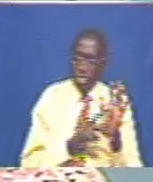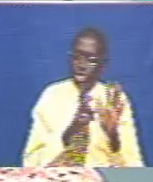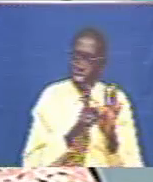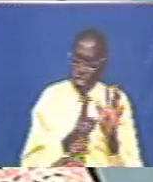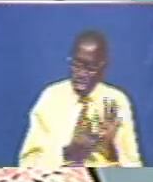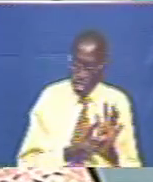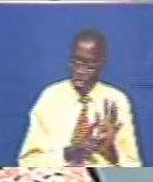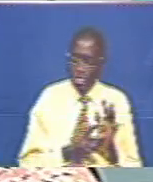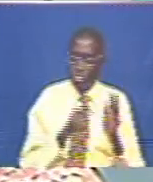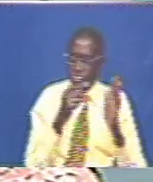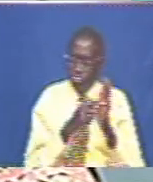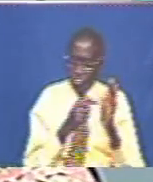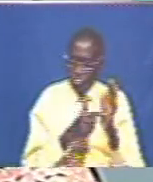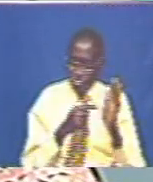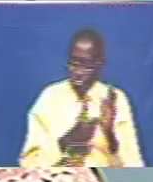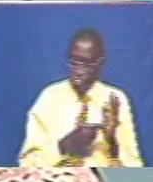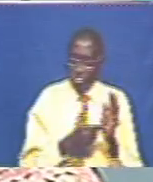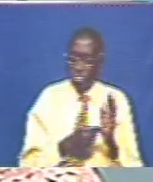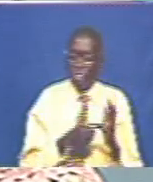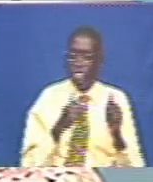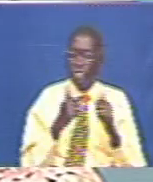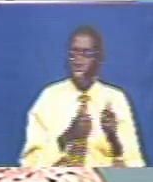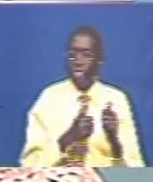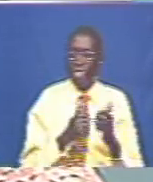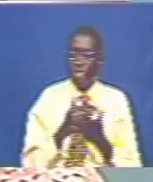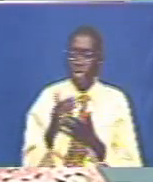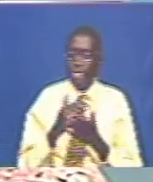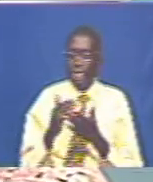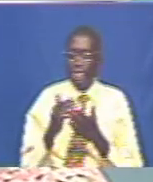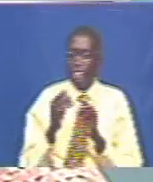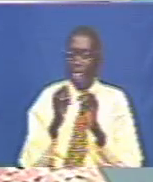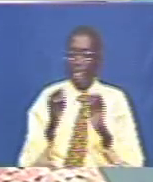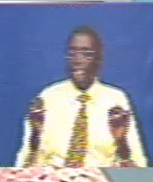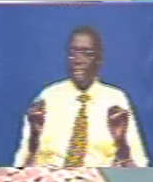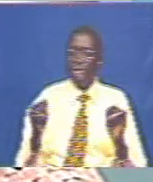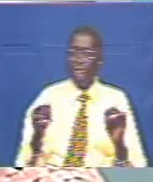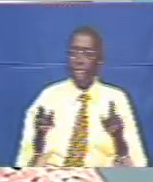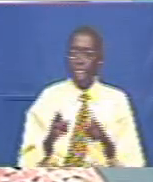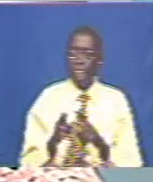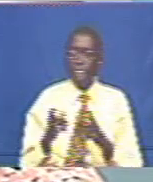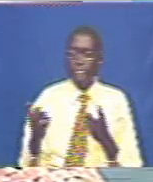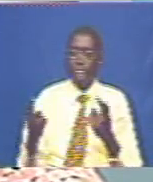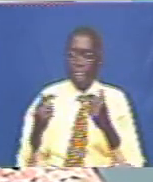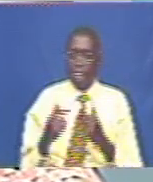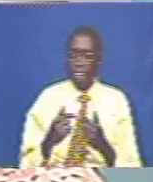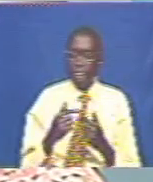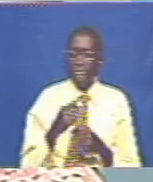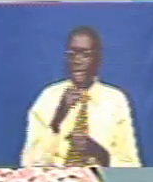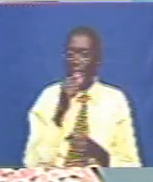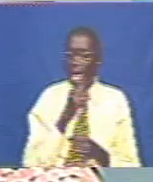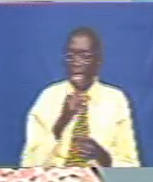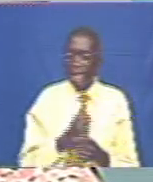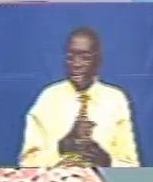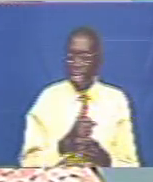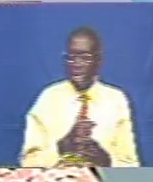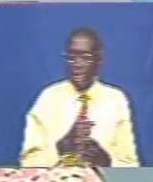things that make us belong and have that cooperative identity. Mm-hmm. Now, coming to the age and all that, and the areas,